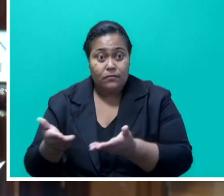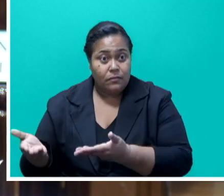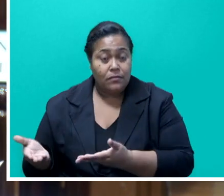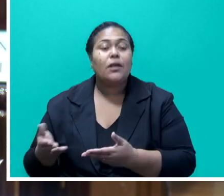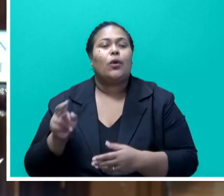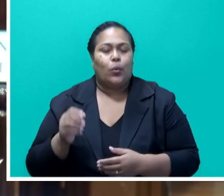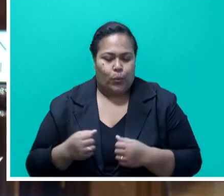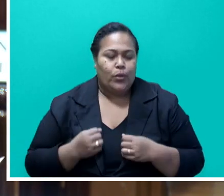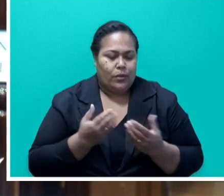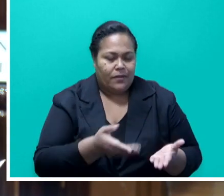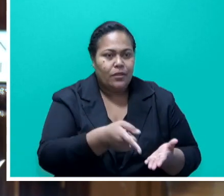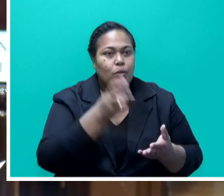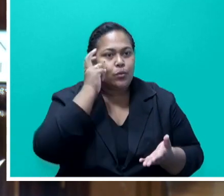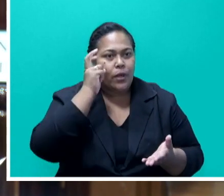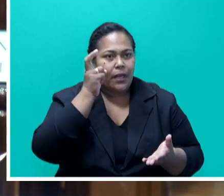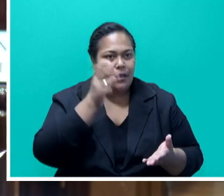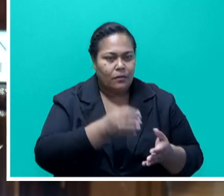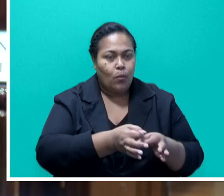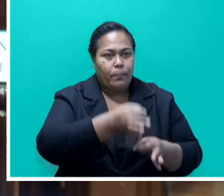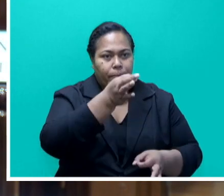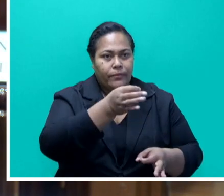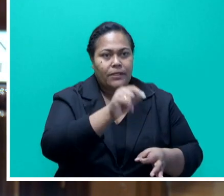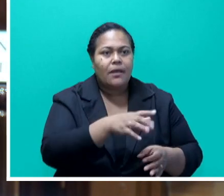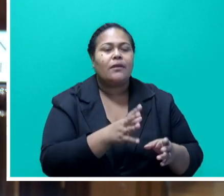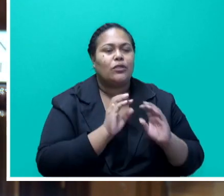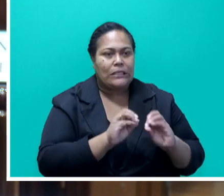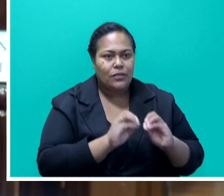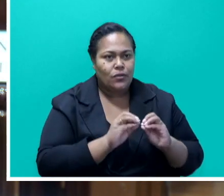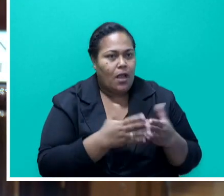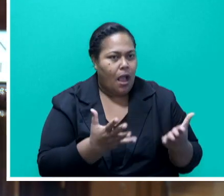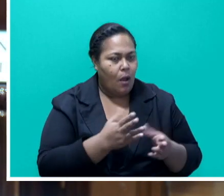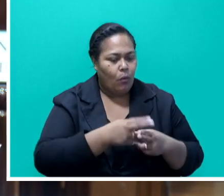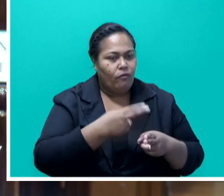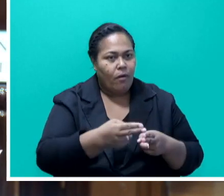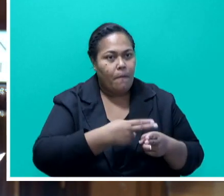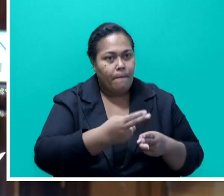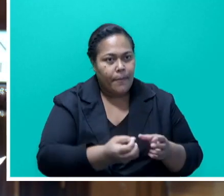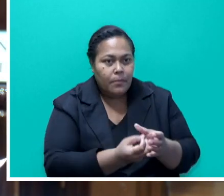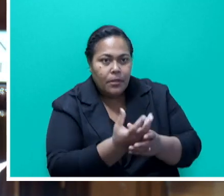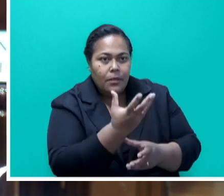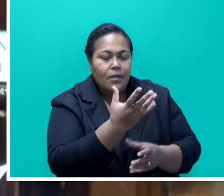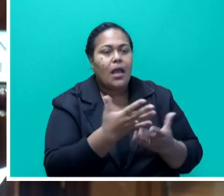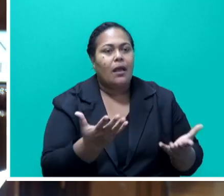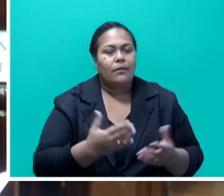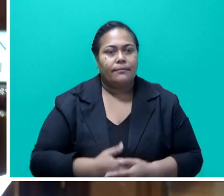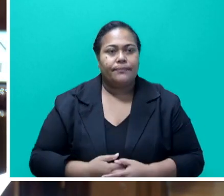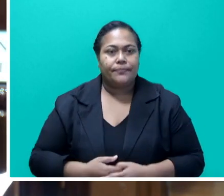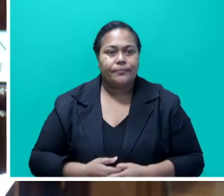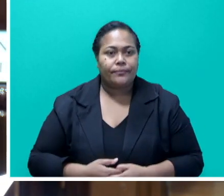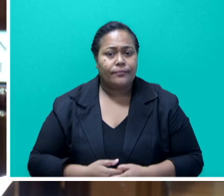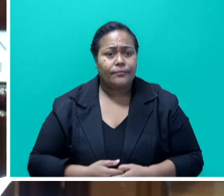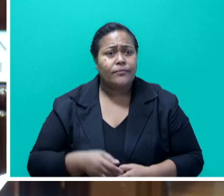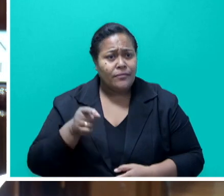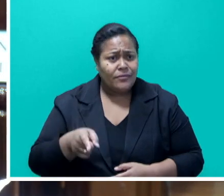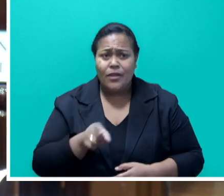the interested communities and artisans. Honorable Speaker, as a major non-wood forest product,